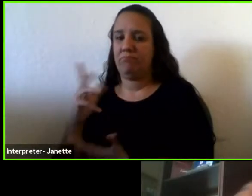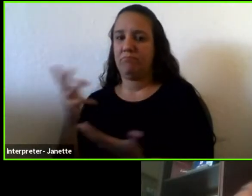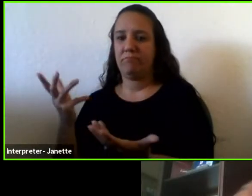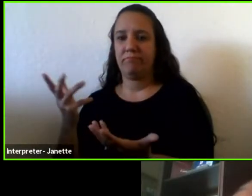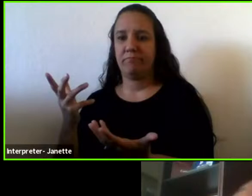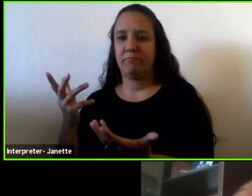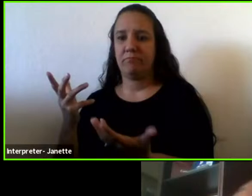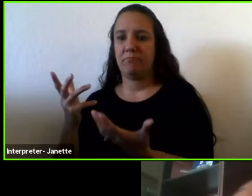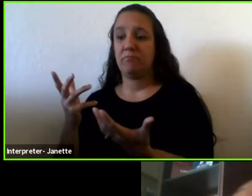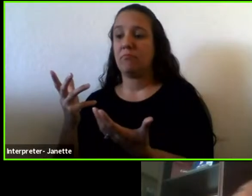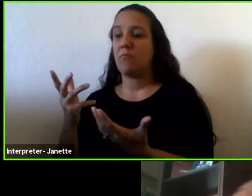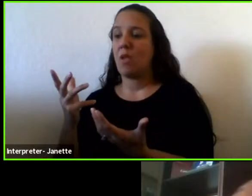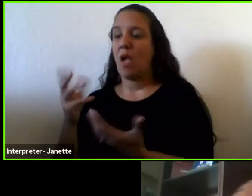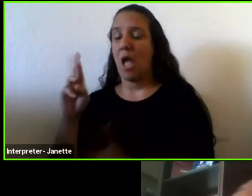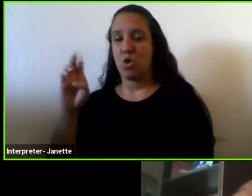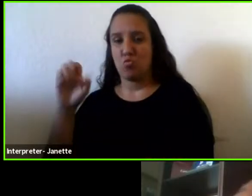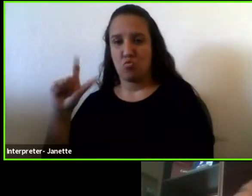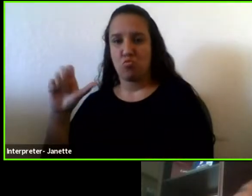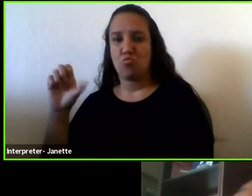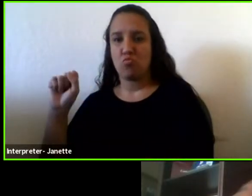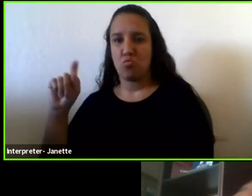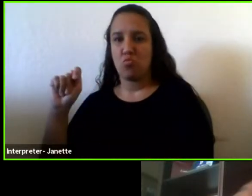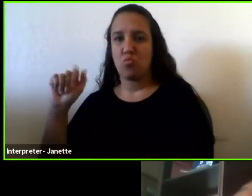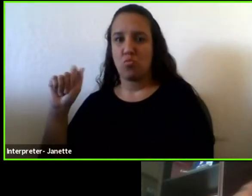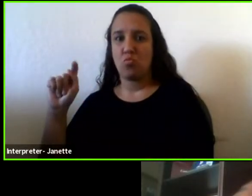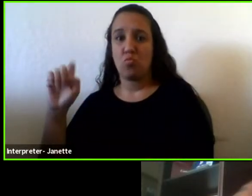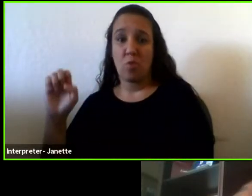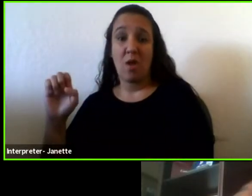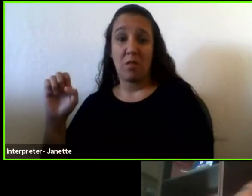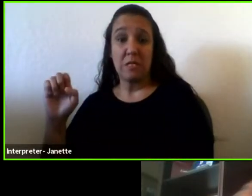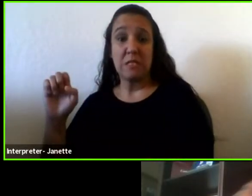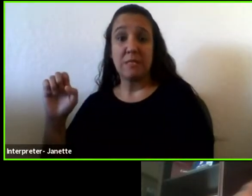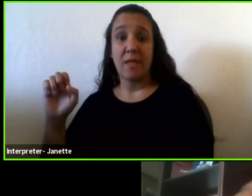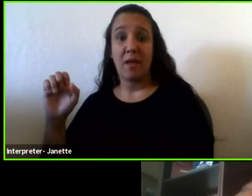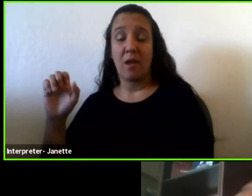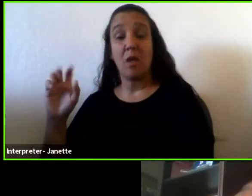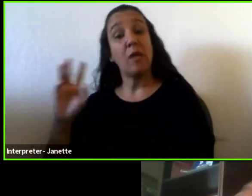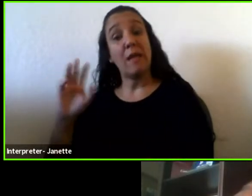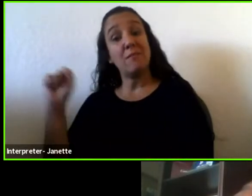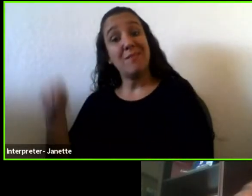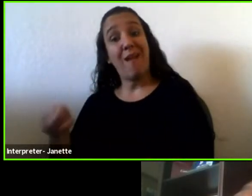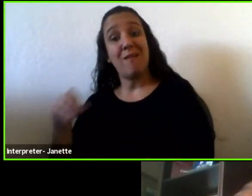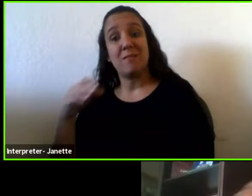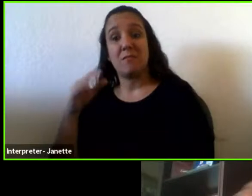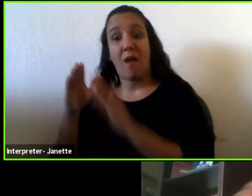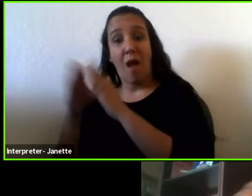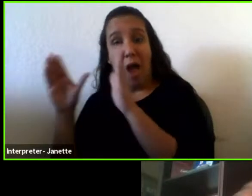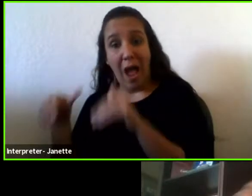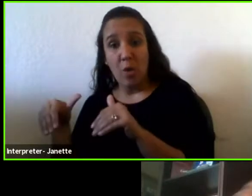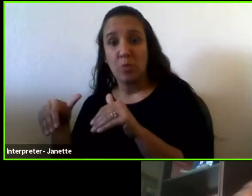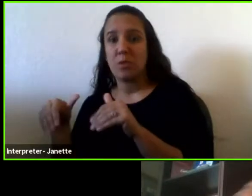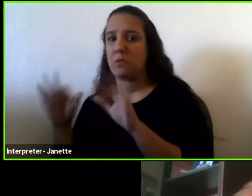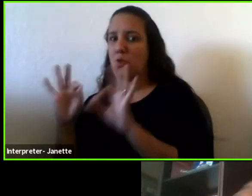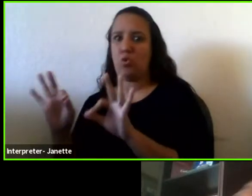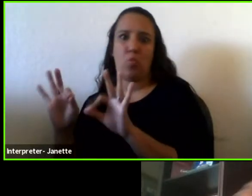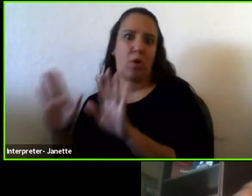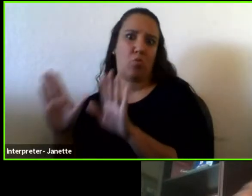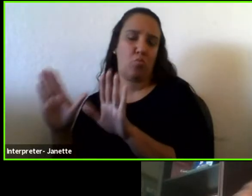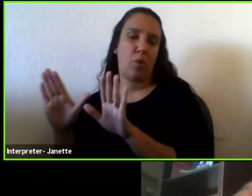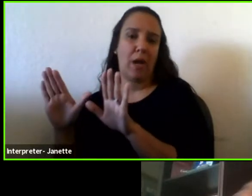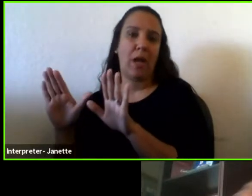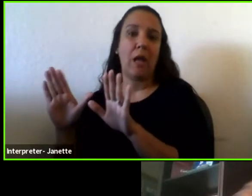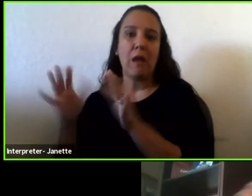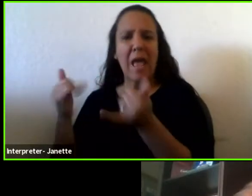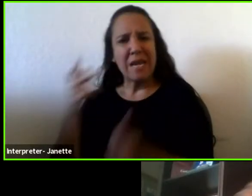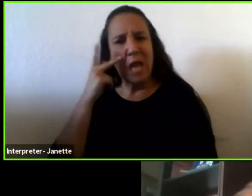real estate markets, you know, while residential's doing very well, you know, you're starting to see some spots on the